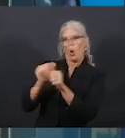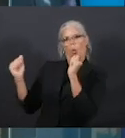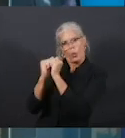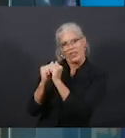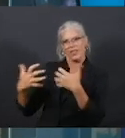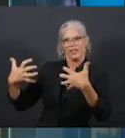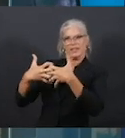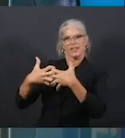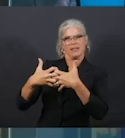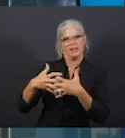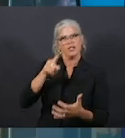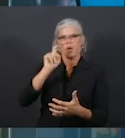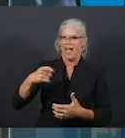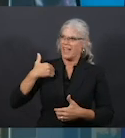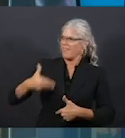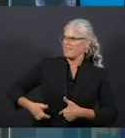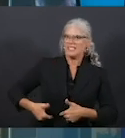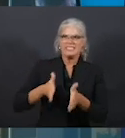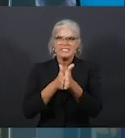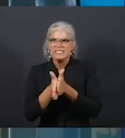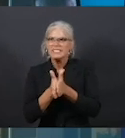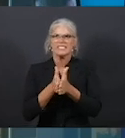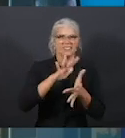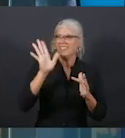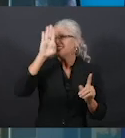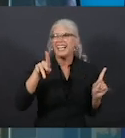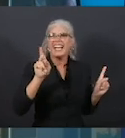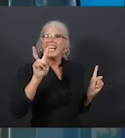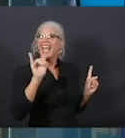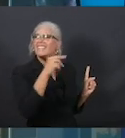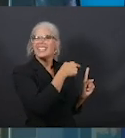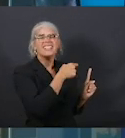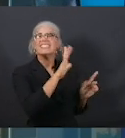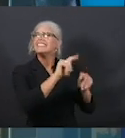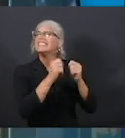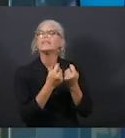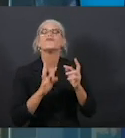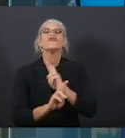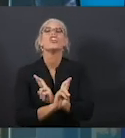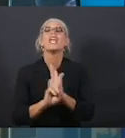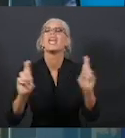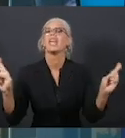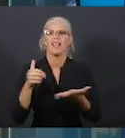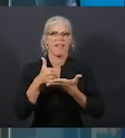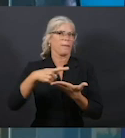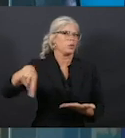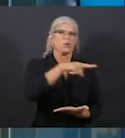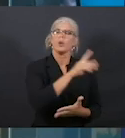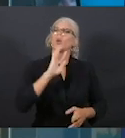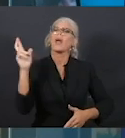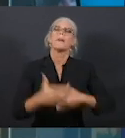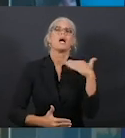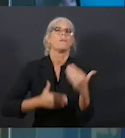on this. I know Kevin and his team, they're going to be raring to go to be able to do. Even in some of the most